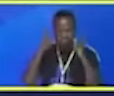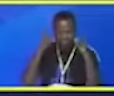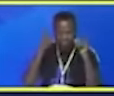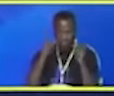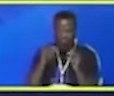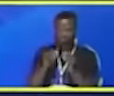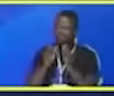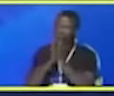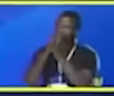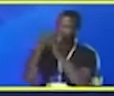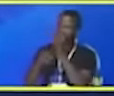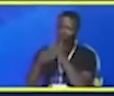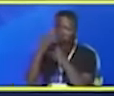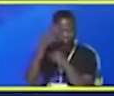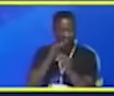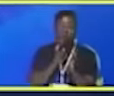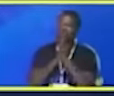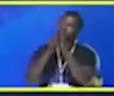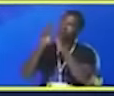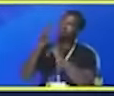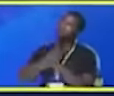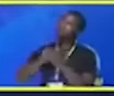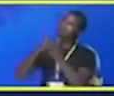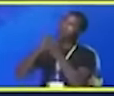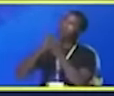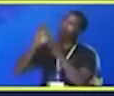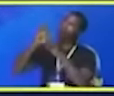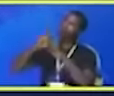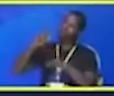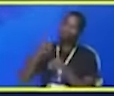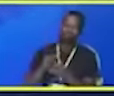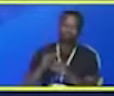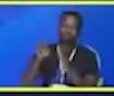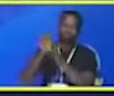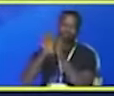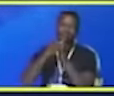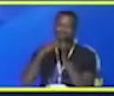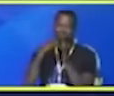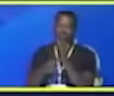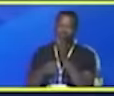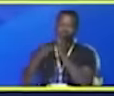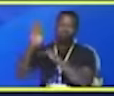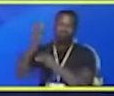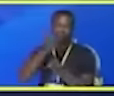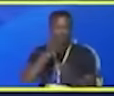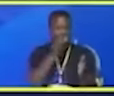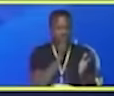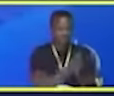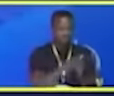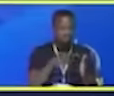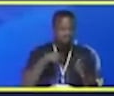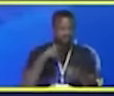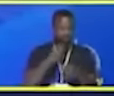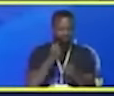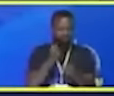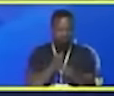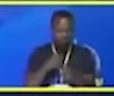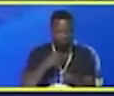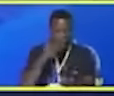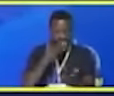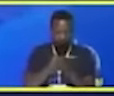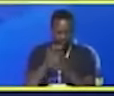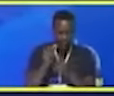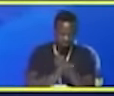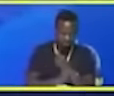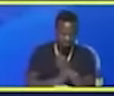ask, but he said, show me your glory. And here's what the Bible says. God said, I will make my goodness. Are